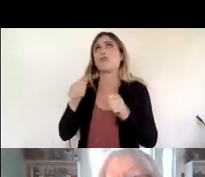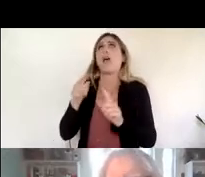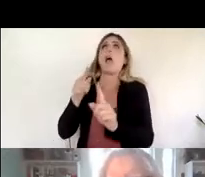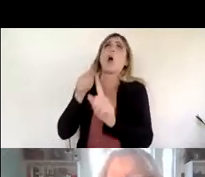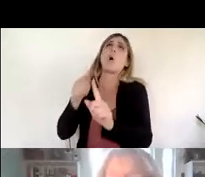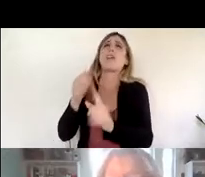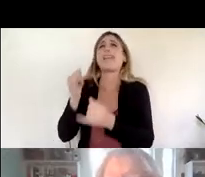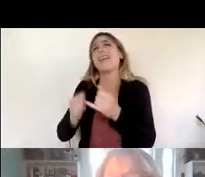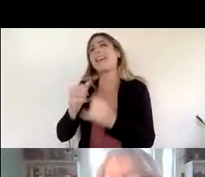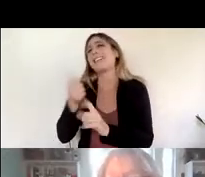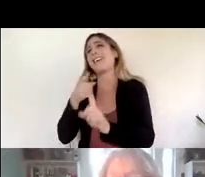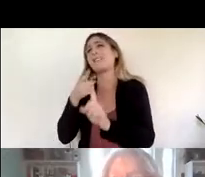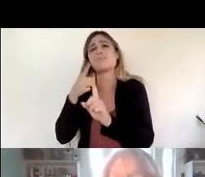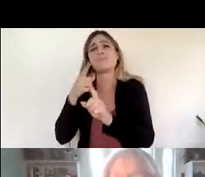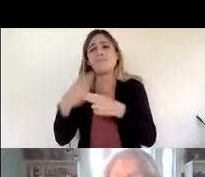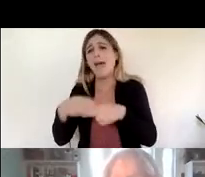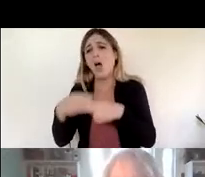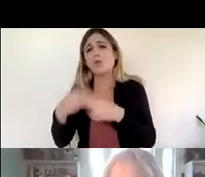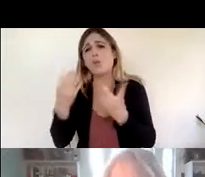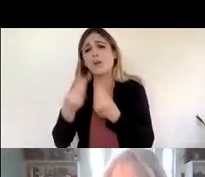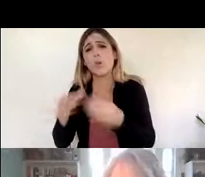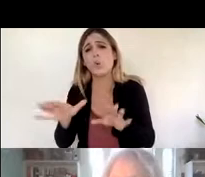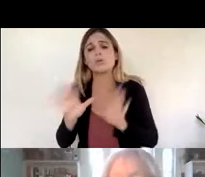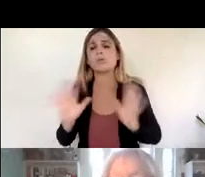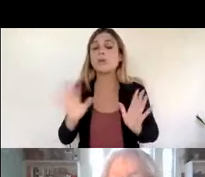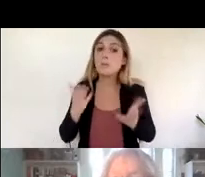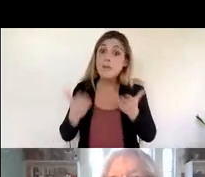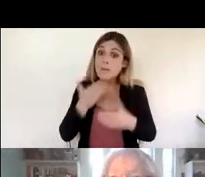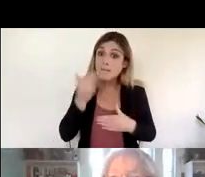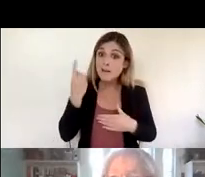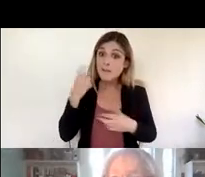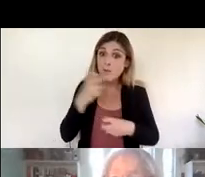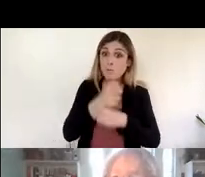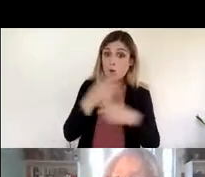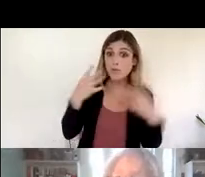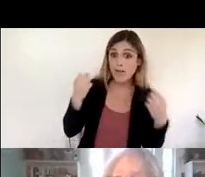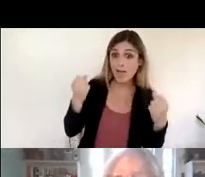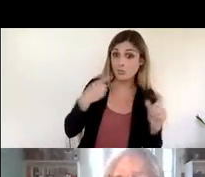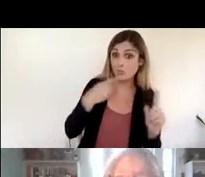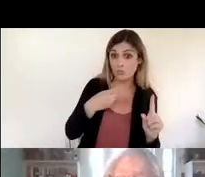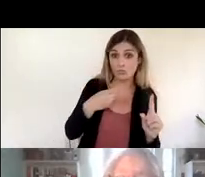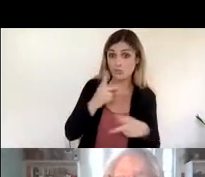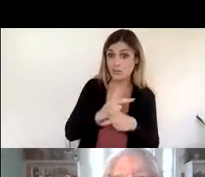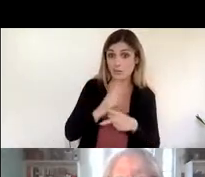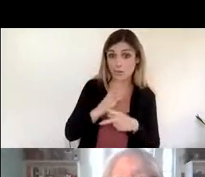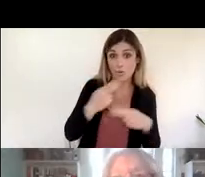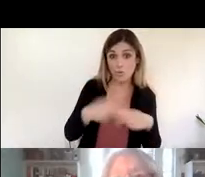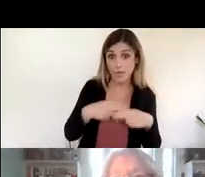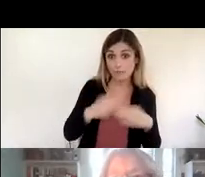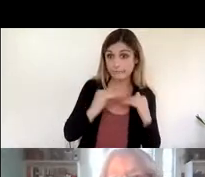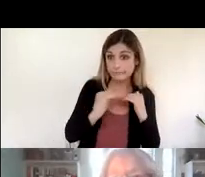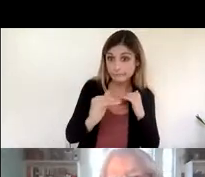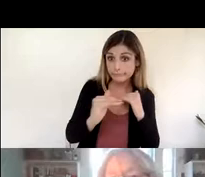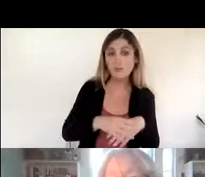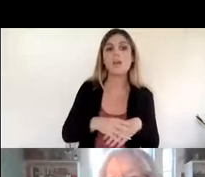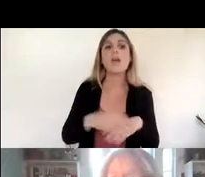Maybe not losing that last 10 pounds would be better for your bone health. So adopt healthy eating patterns, healthy eating